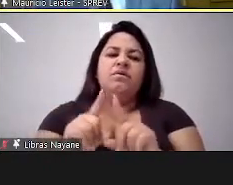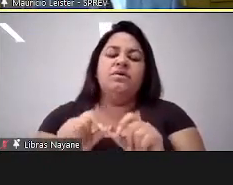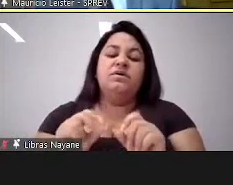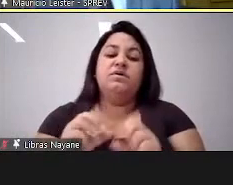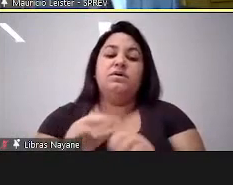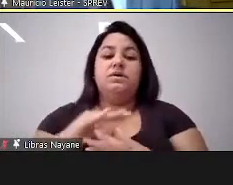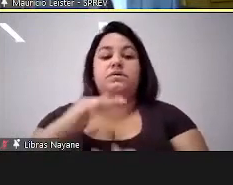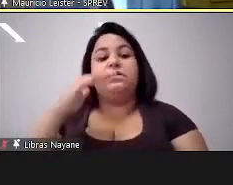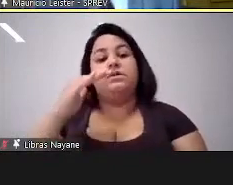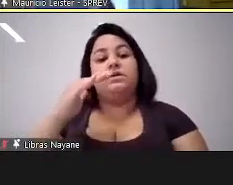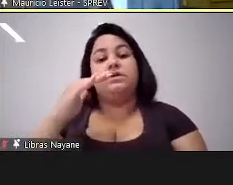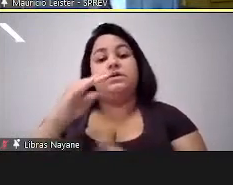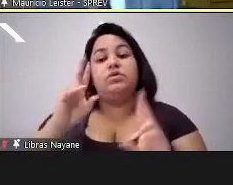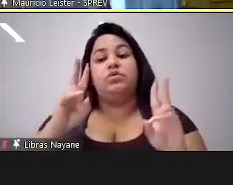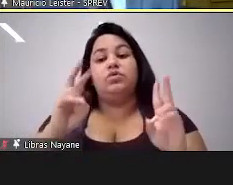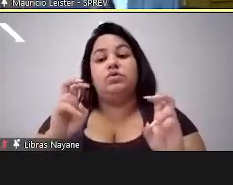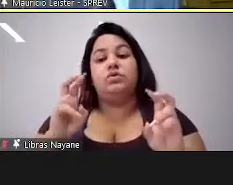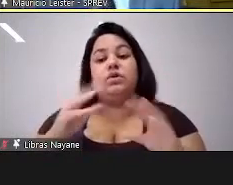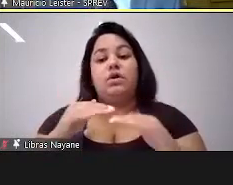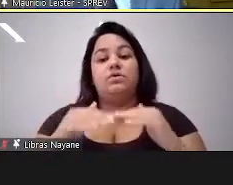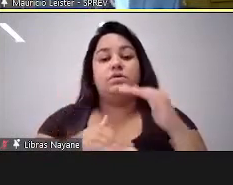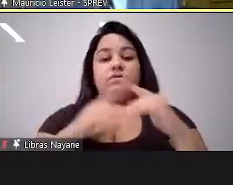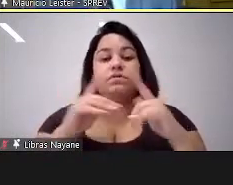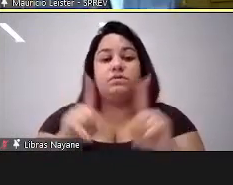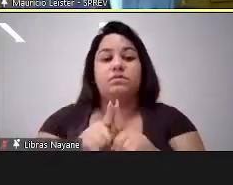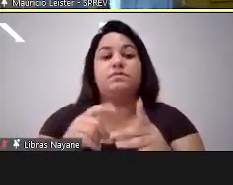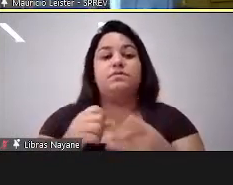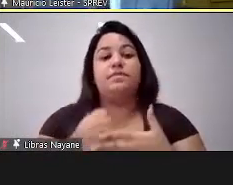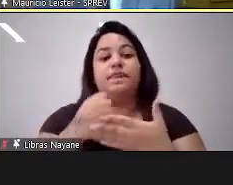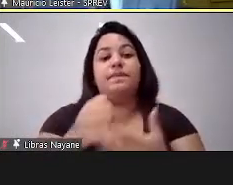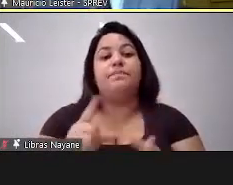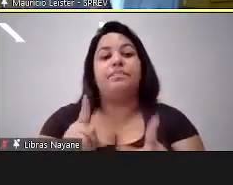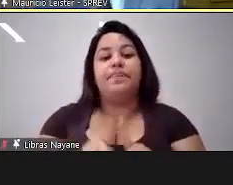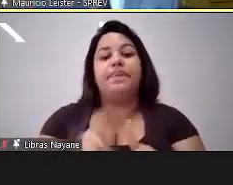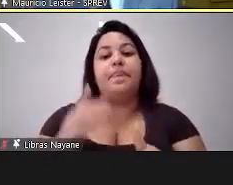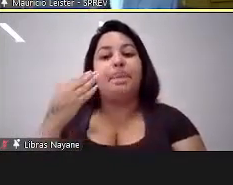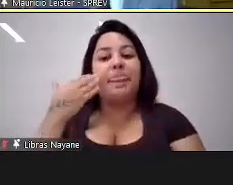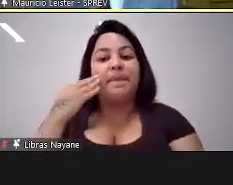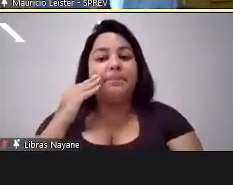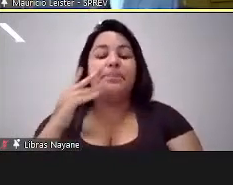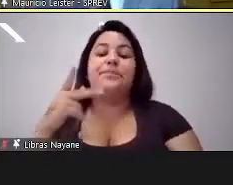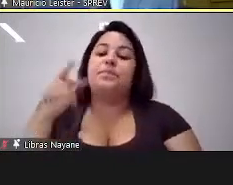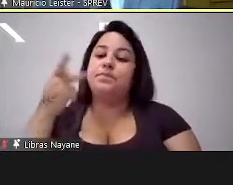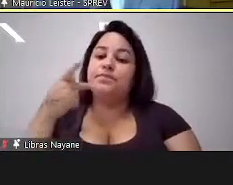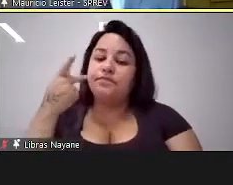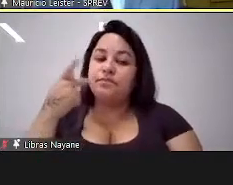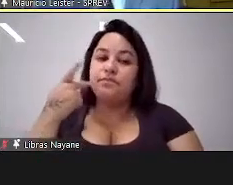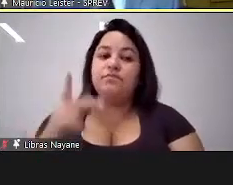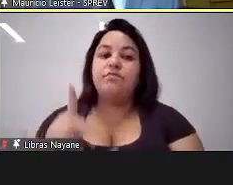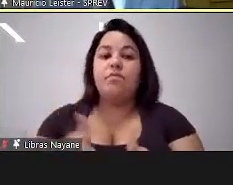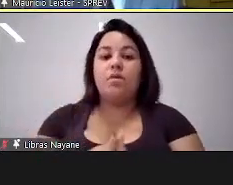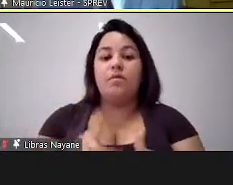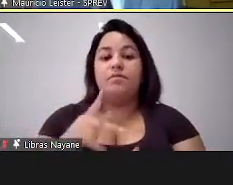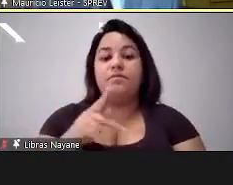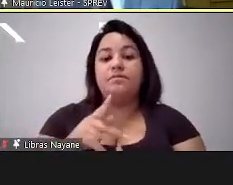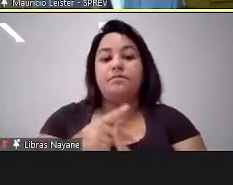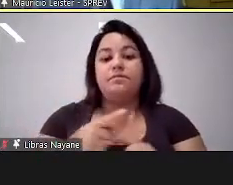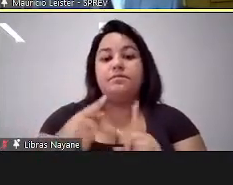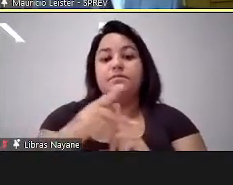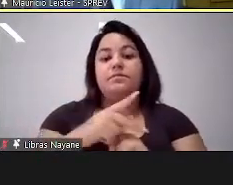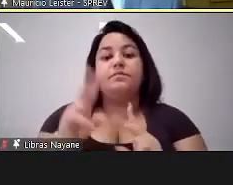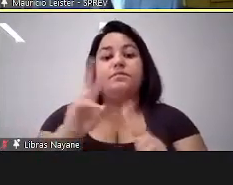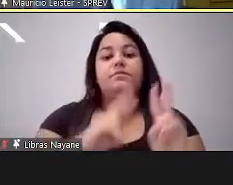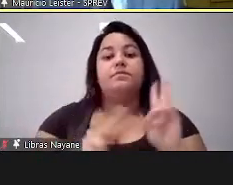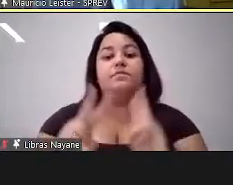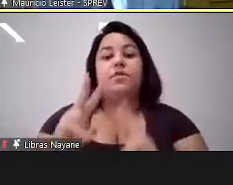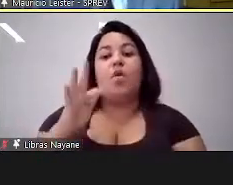more when it comes to the subject. As I have talked about the deliveries that we've had, we can talk about the